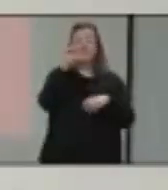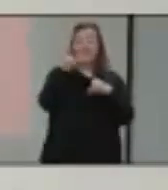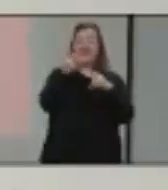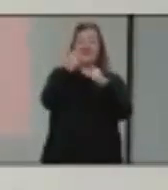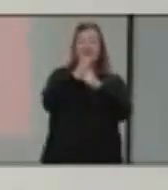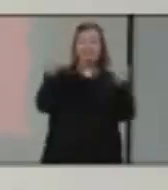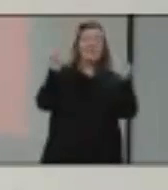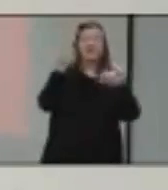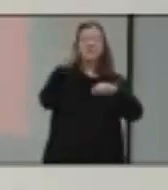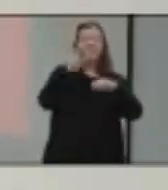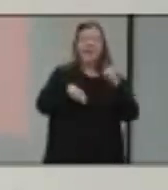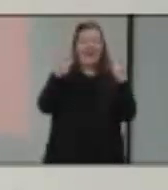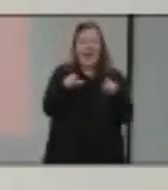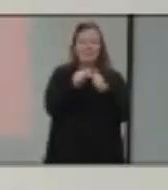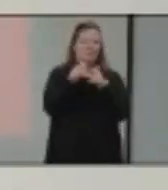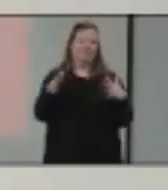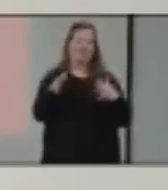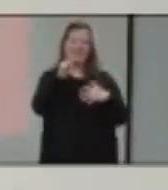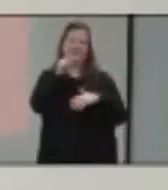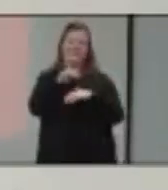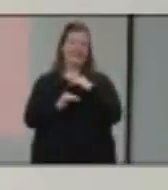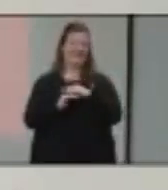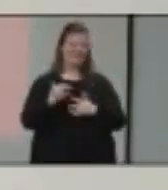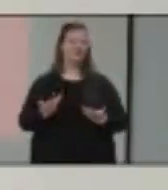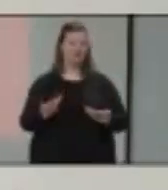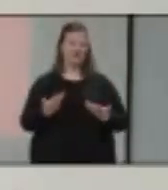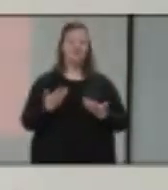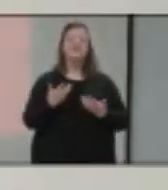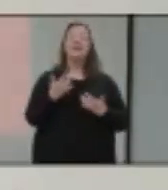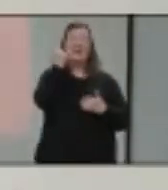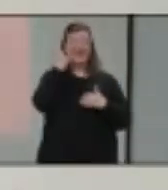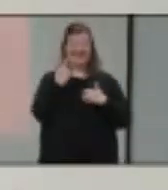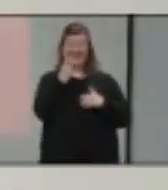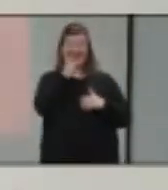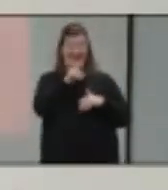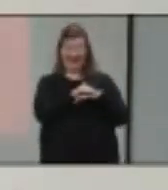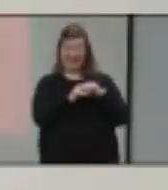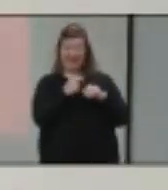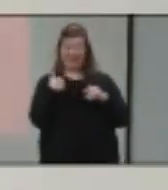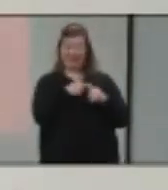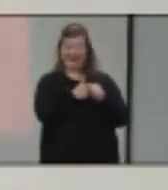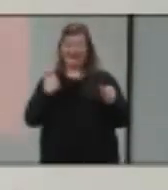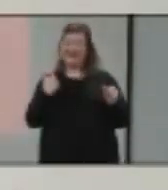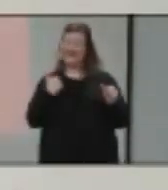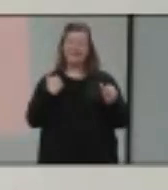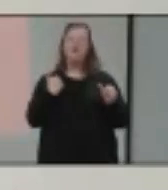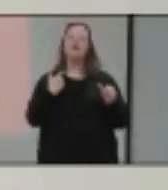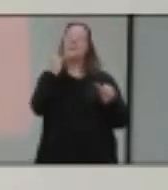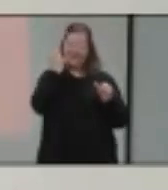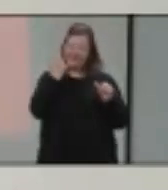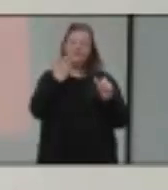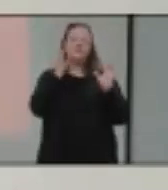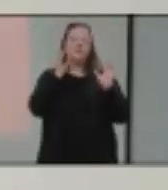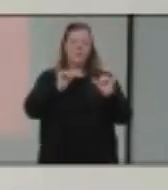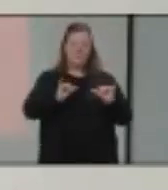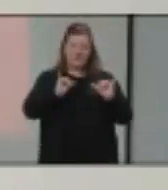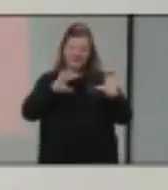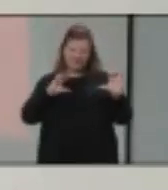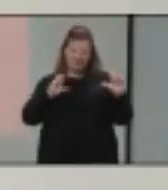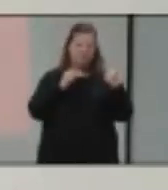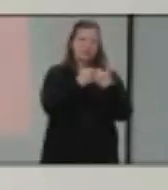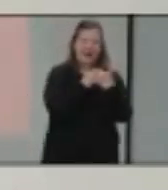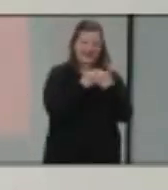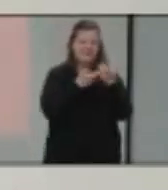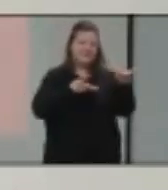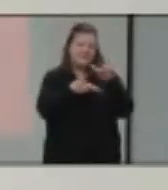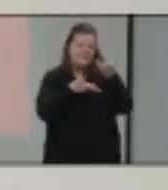occur without discomfort. It's easy for us to run away from things that make us uncomfortable, but when we challenge ourselves to engage in